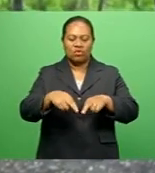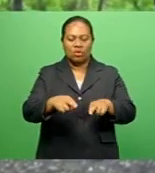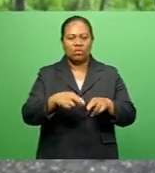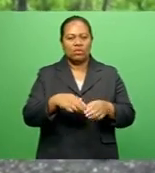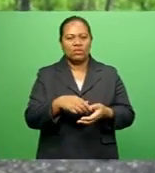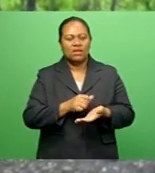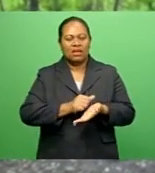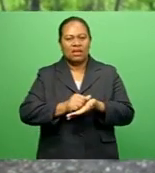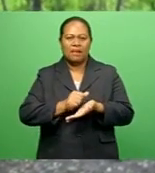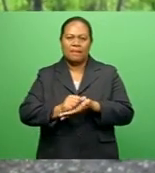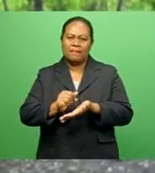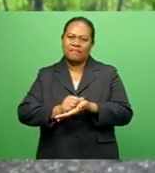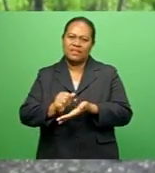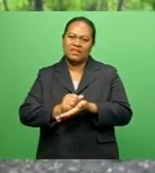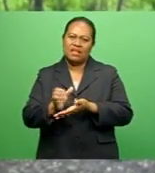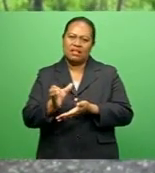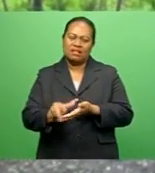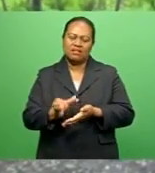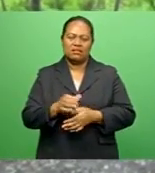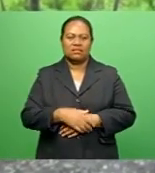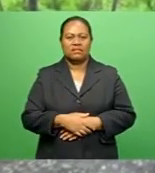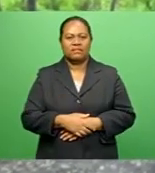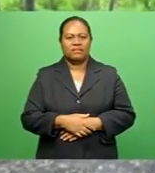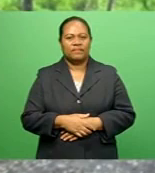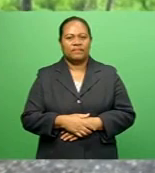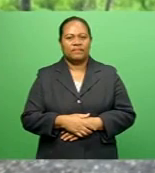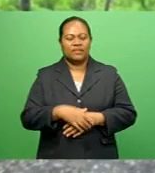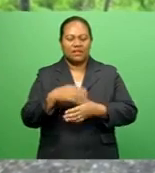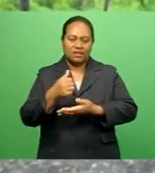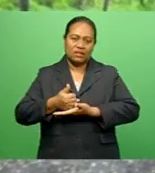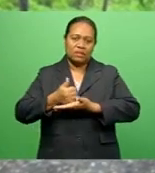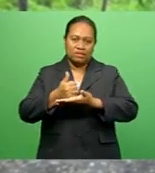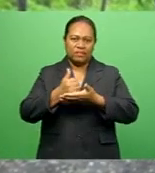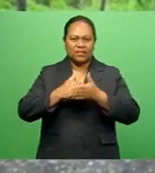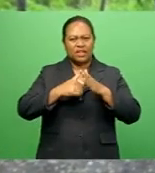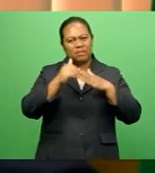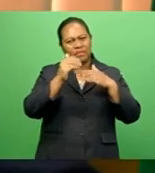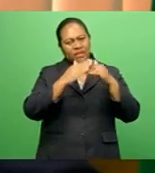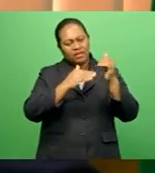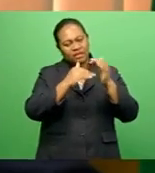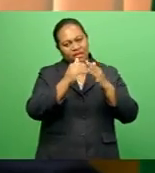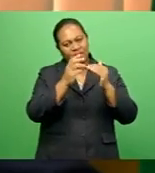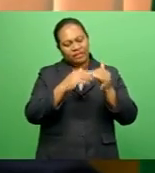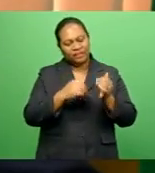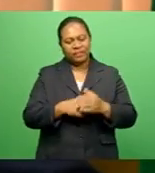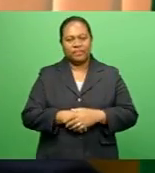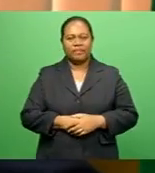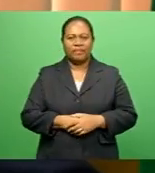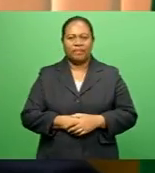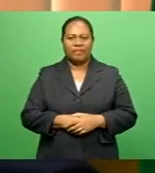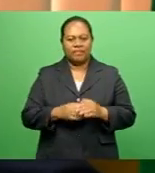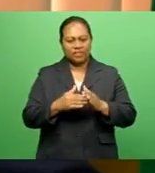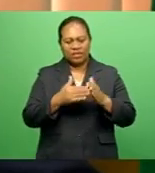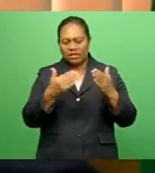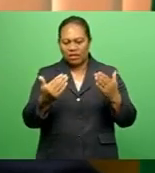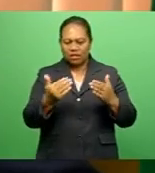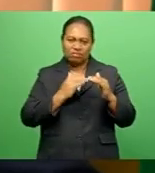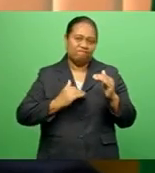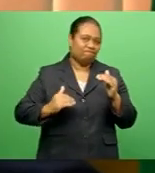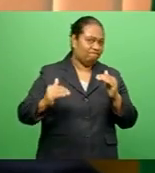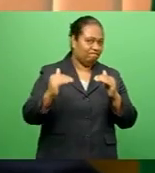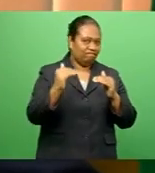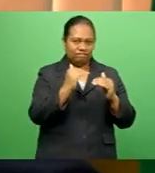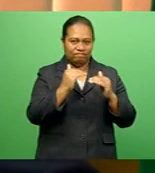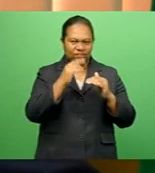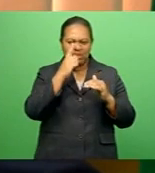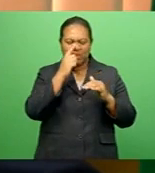vendors. The agreement to partner and sponsor the construction of 2 standardized roadside stalls